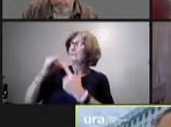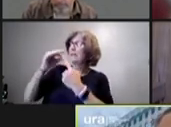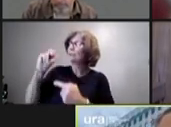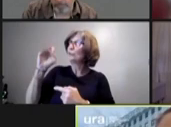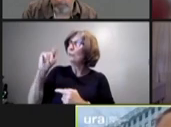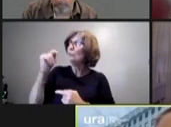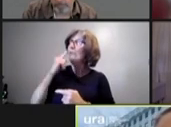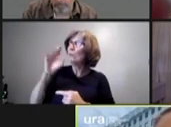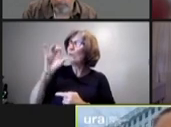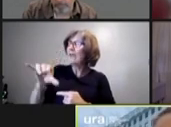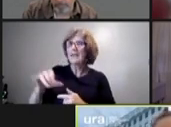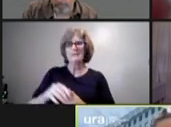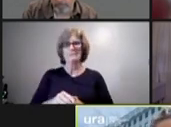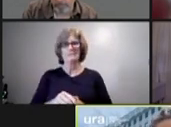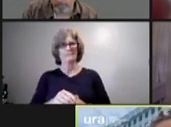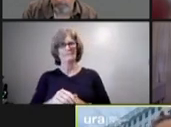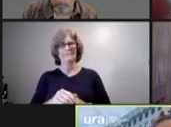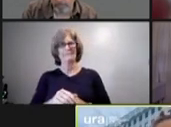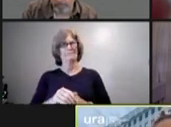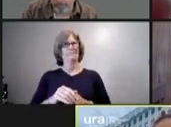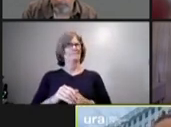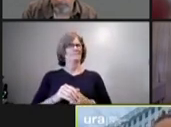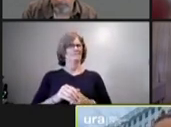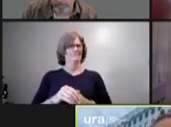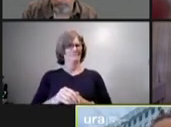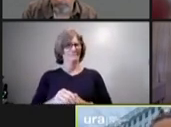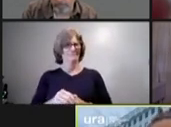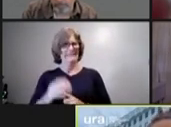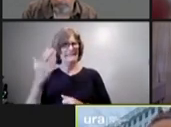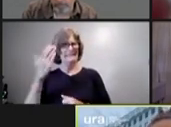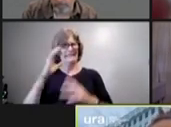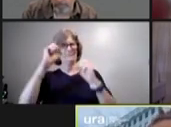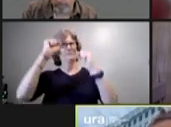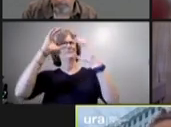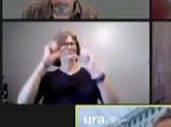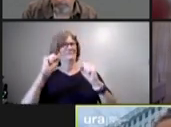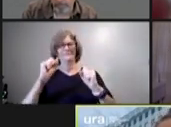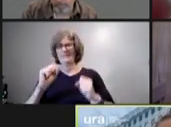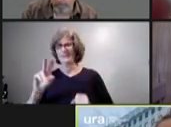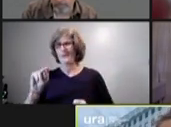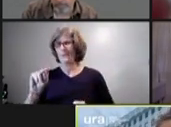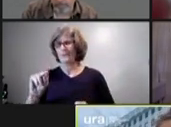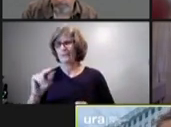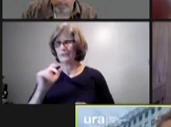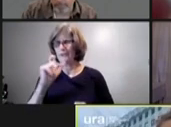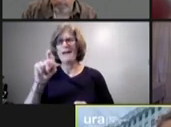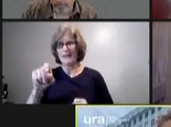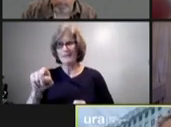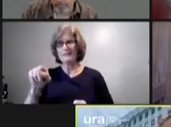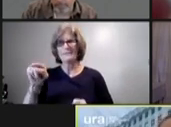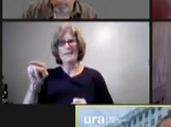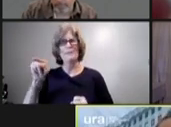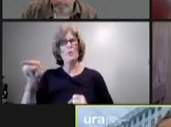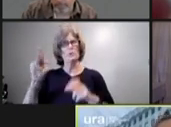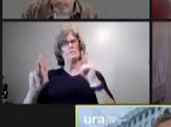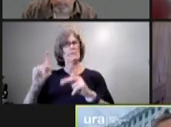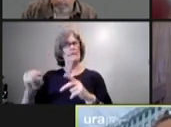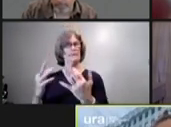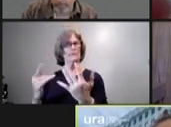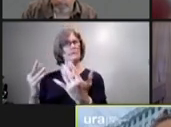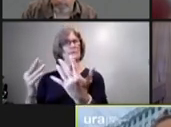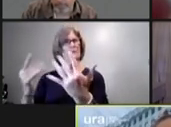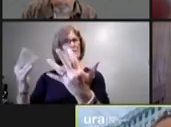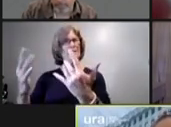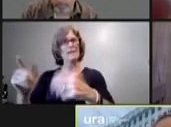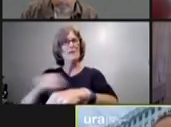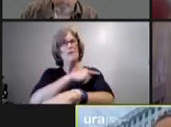And seeing that applicant come in from by the time they get into deemed eligible for a unit, and then once they get into